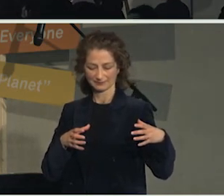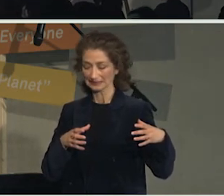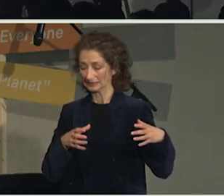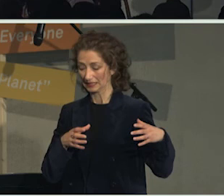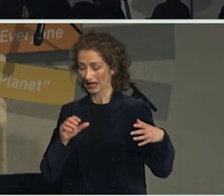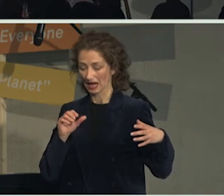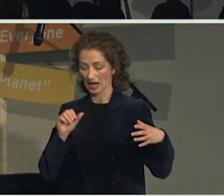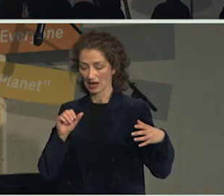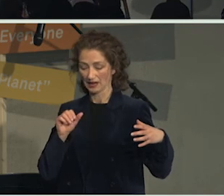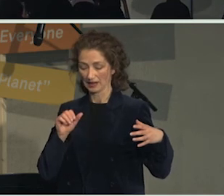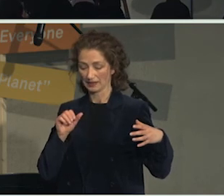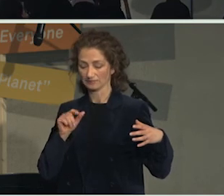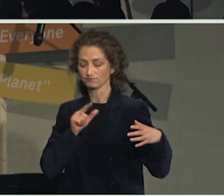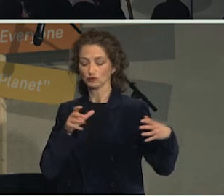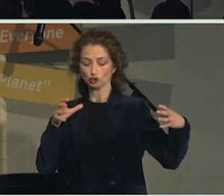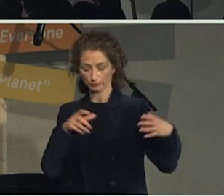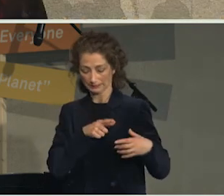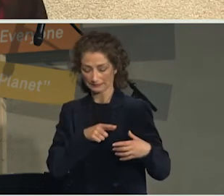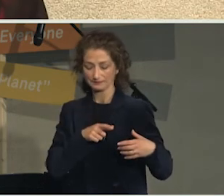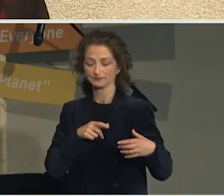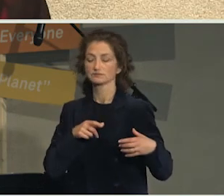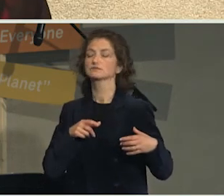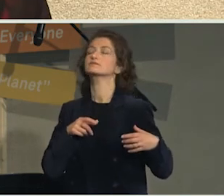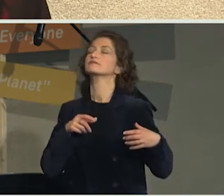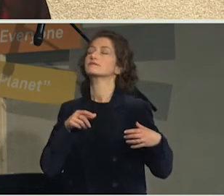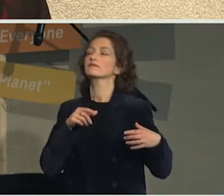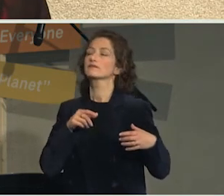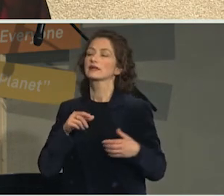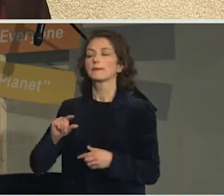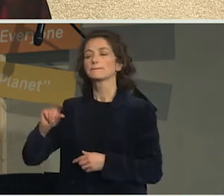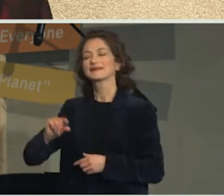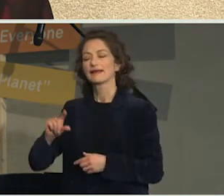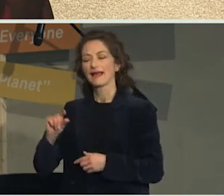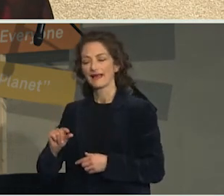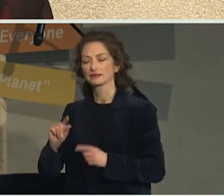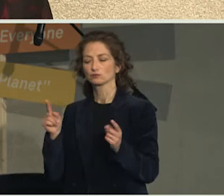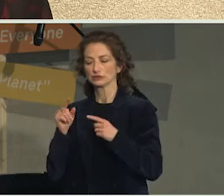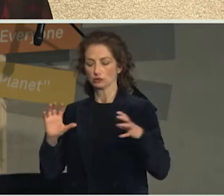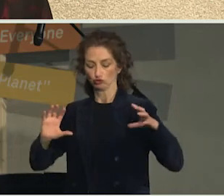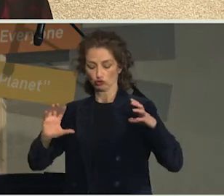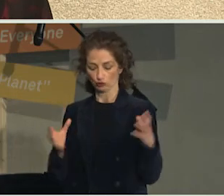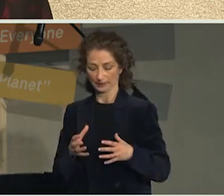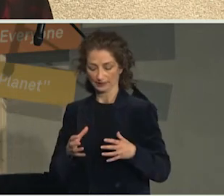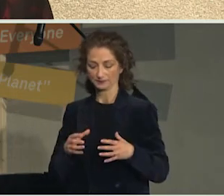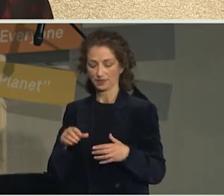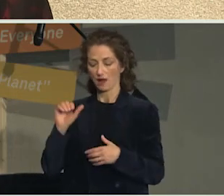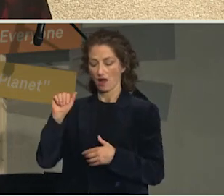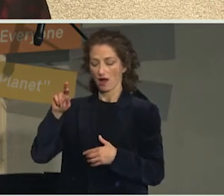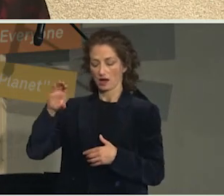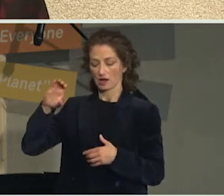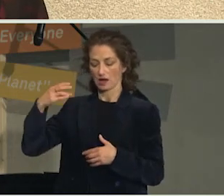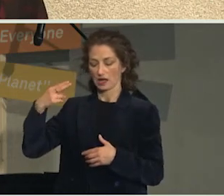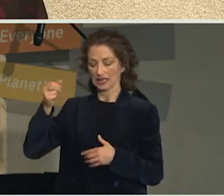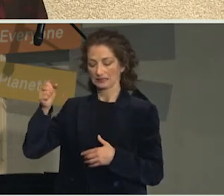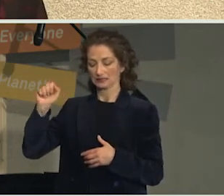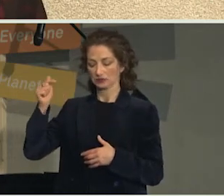They were founded in 2016 to empower ethnic minority musicians in classical music and give remembrance to the composers who have been erased from music